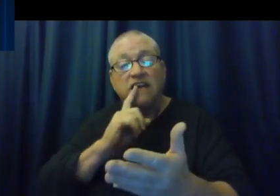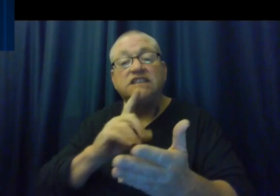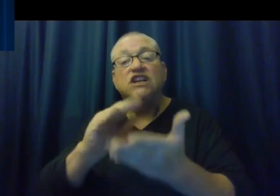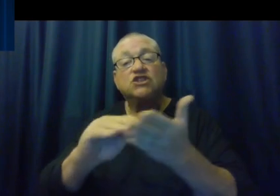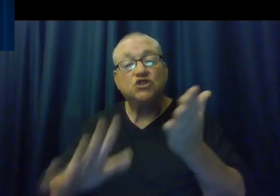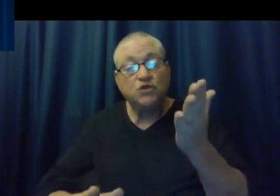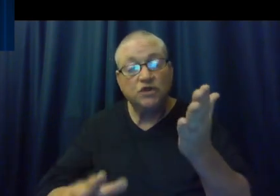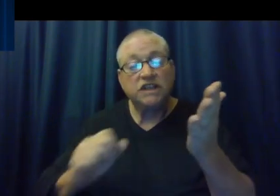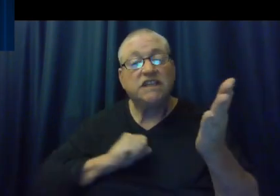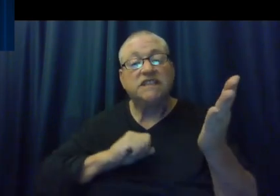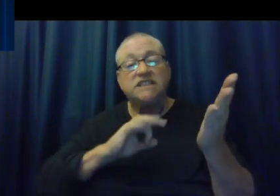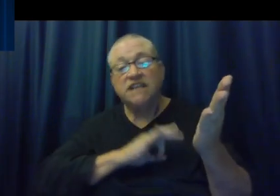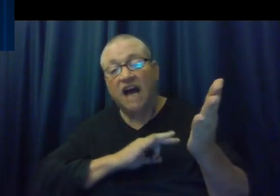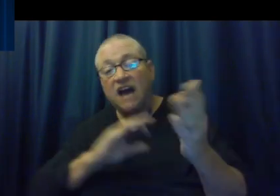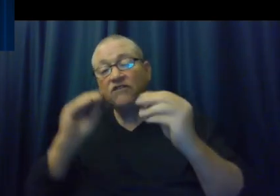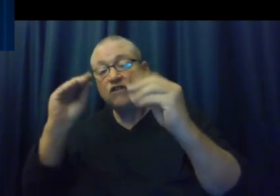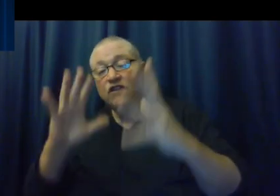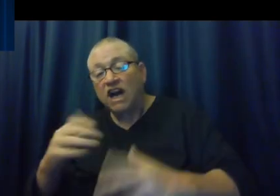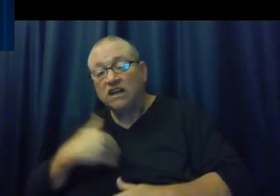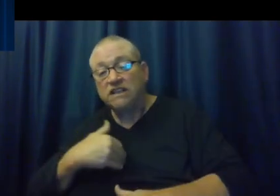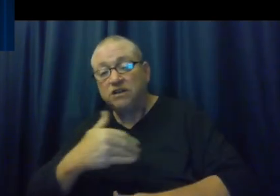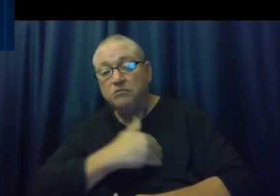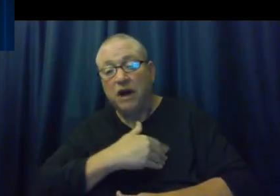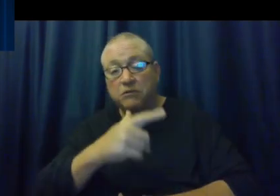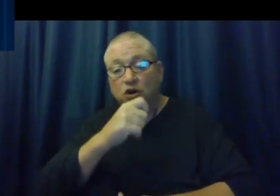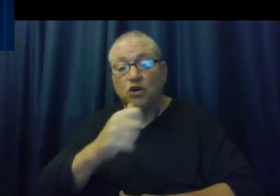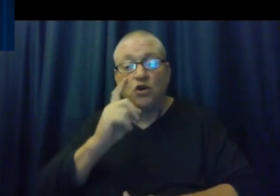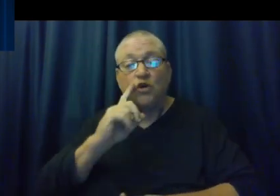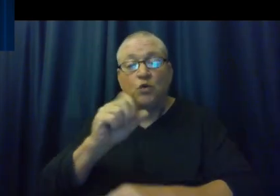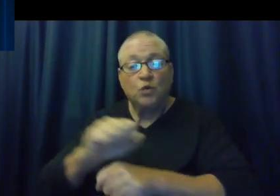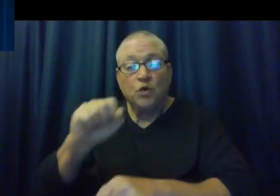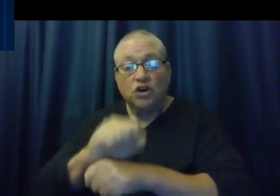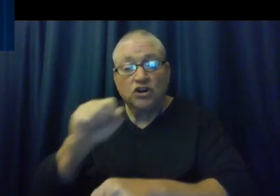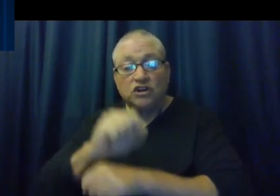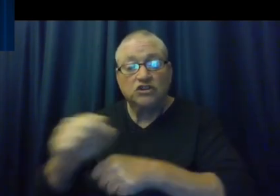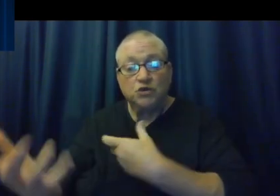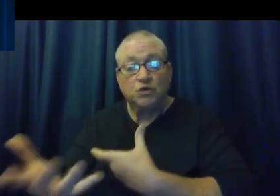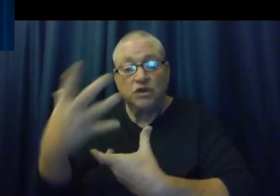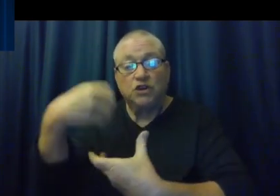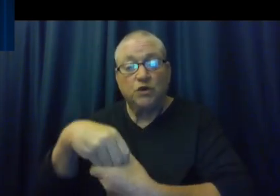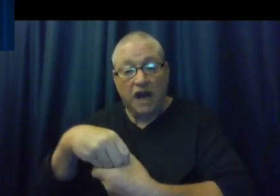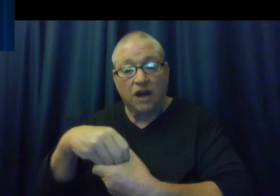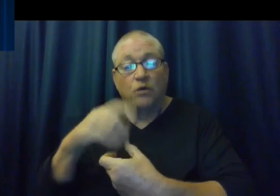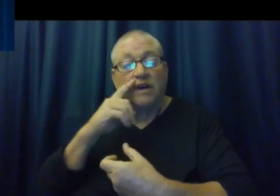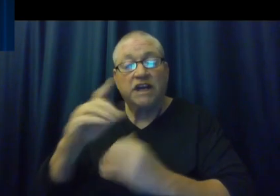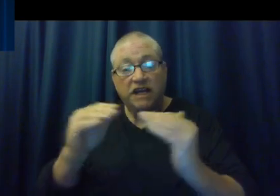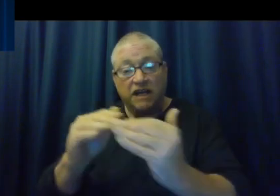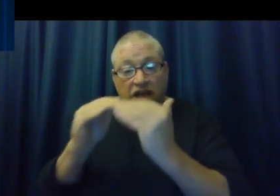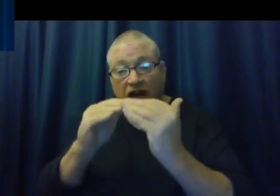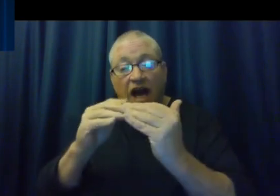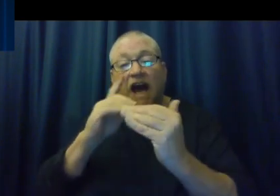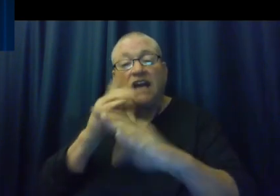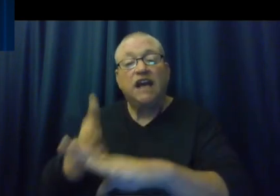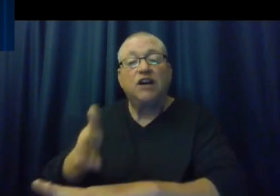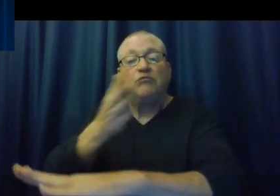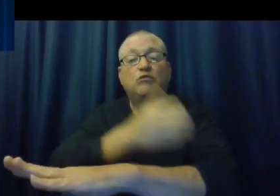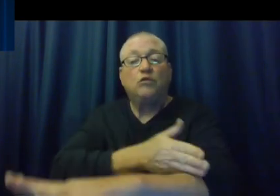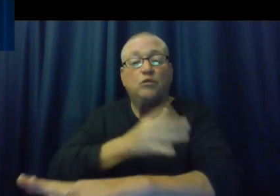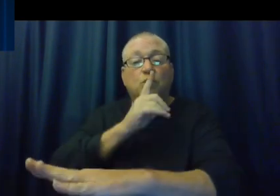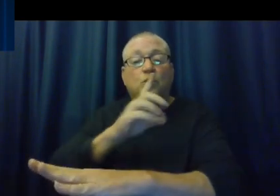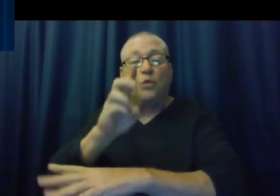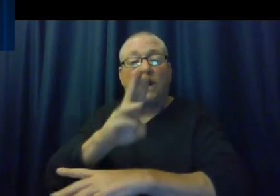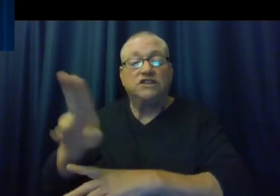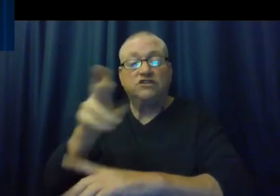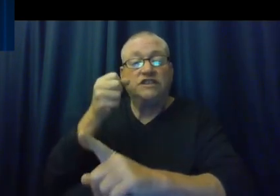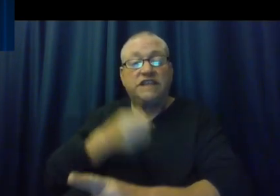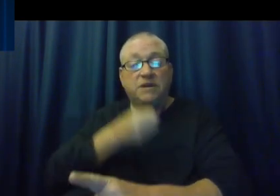or office for outstanding contributions to advancing inclusive success, enhancing academic excellence, or increasing Western's